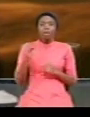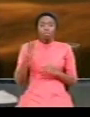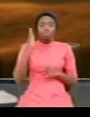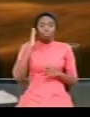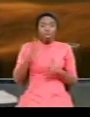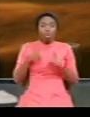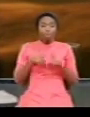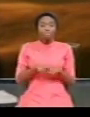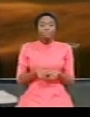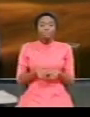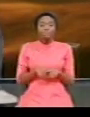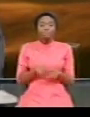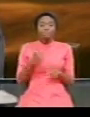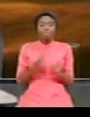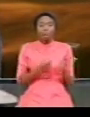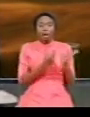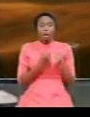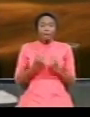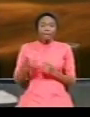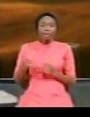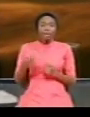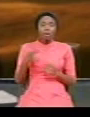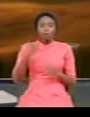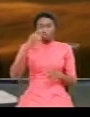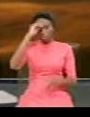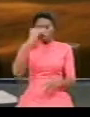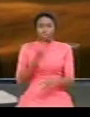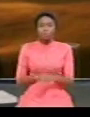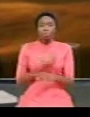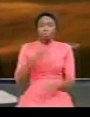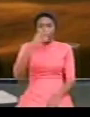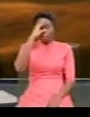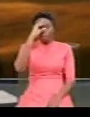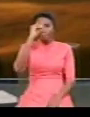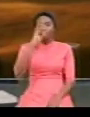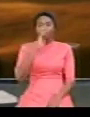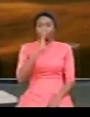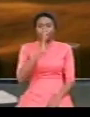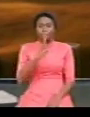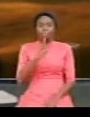shall also the coming of the Son of Man be.